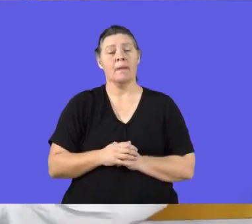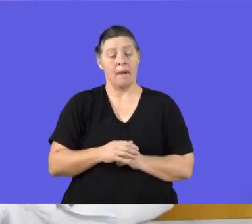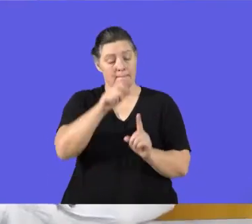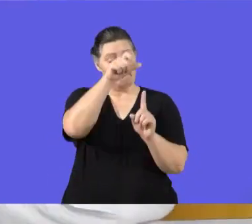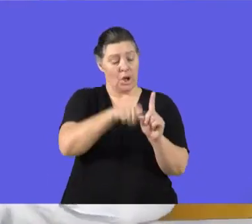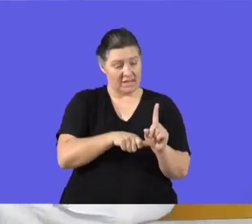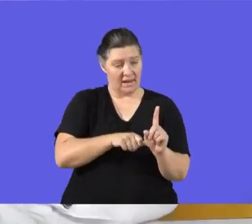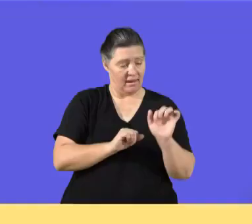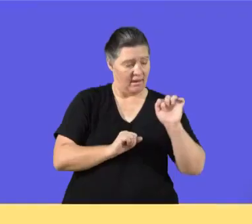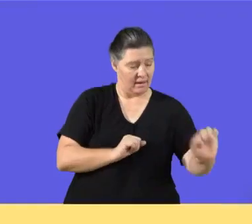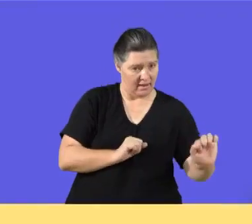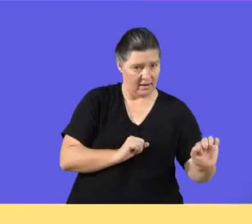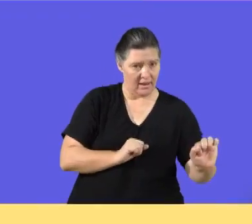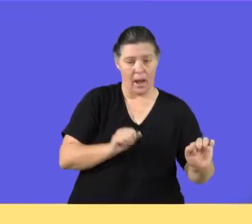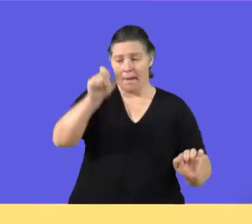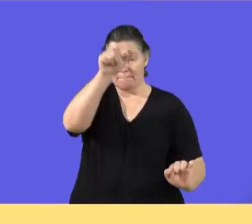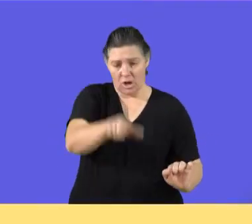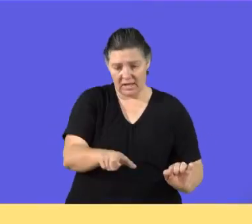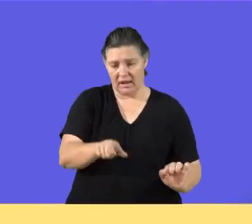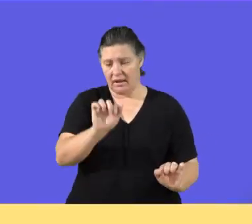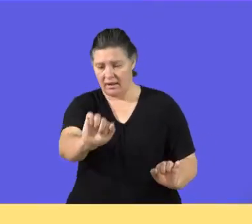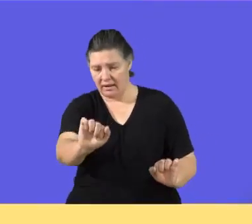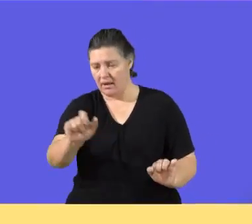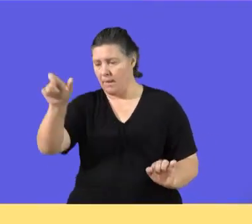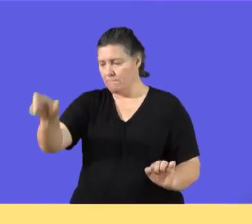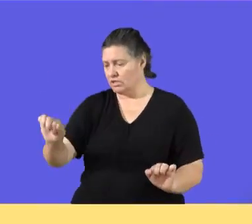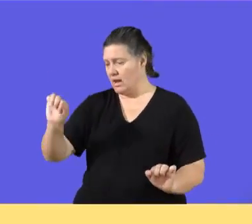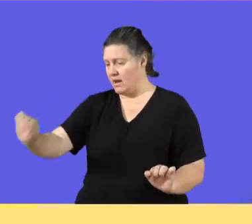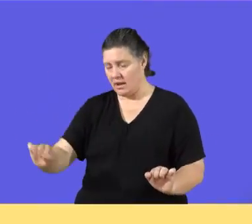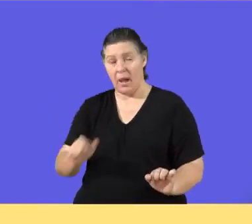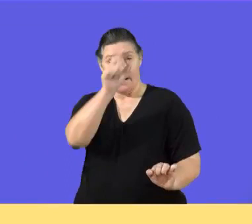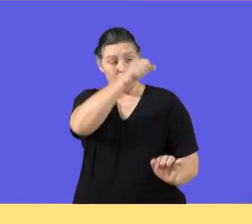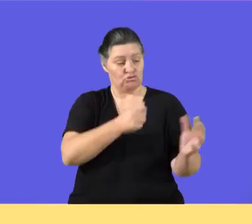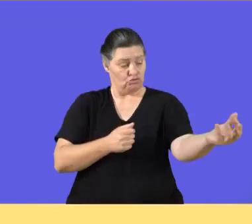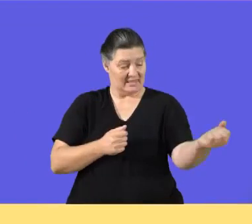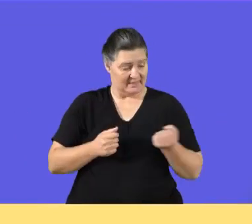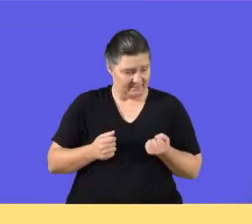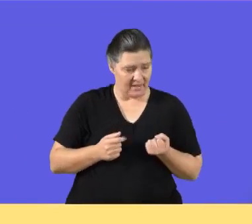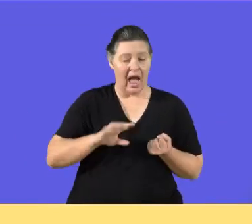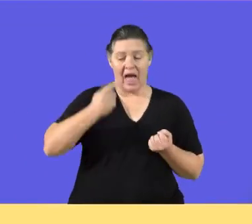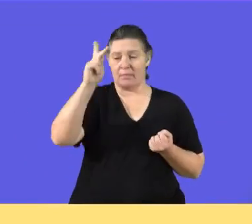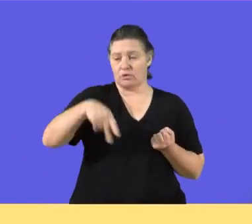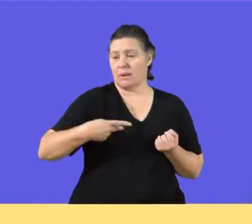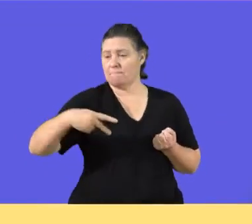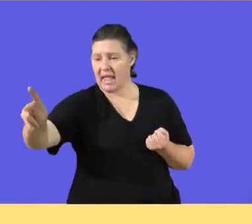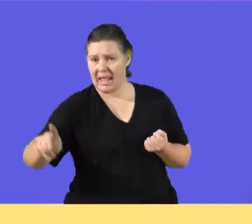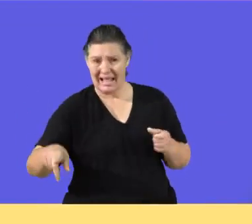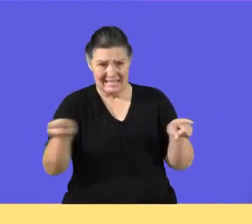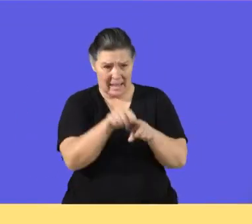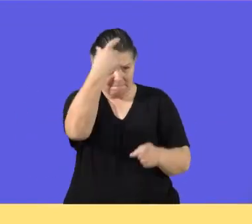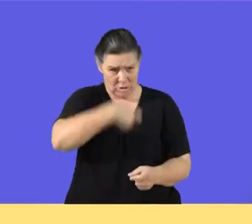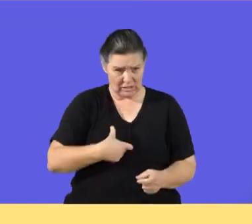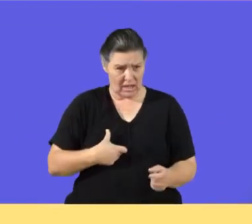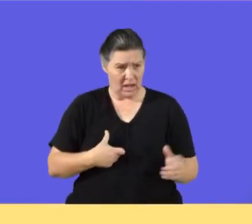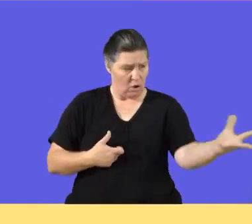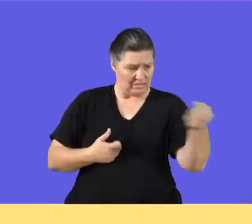bank. Separate duties must be given to persons. That is, a person must be dealing with receiving money and